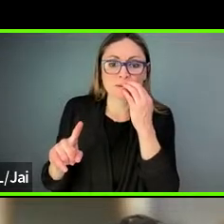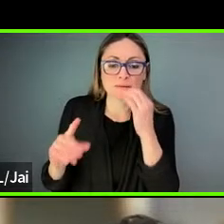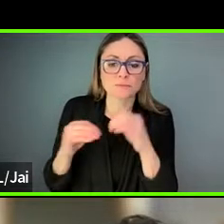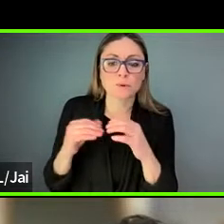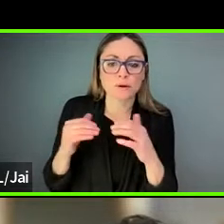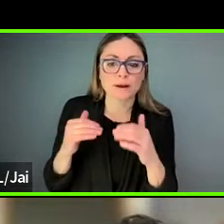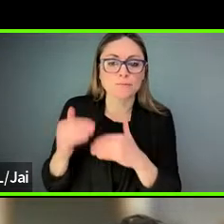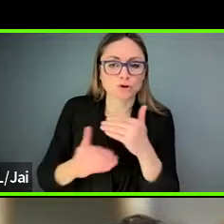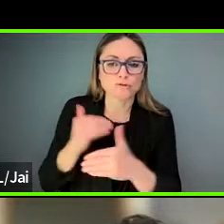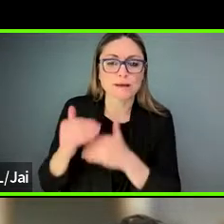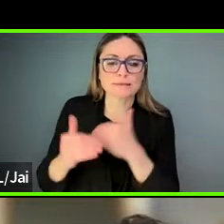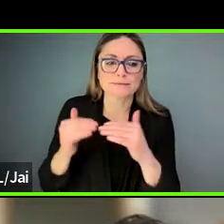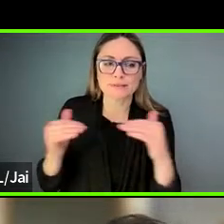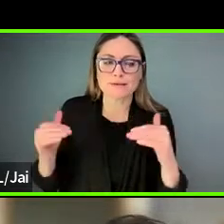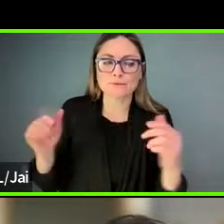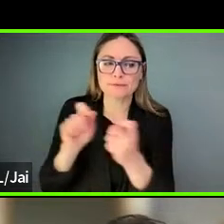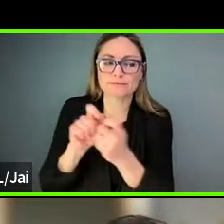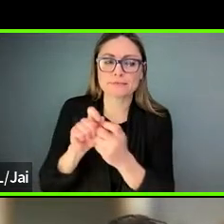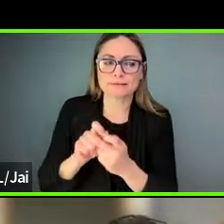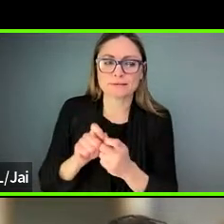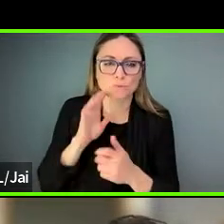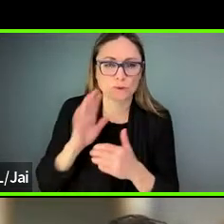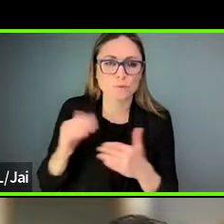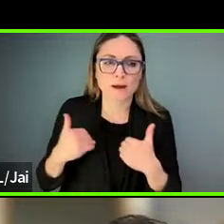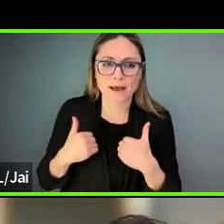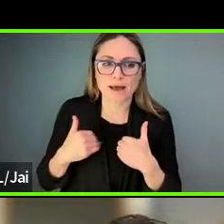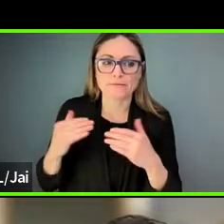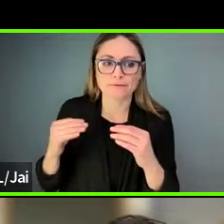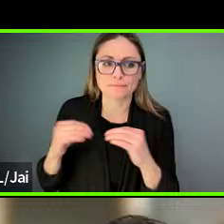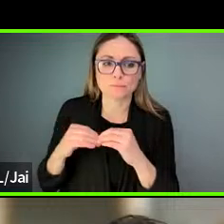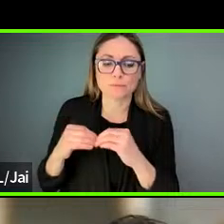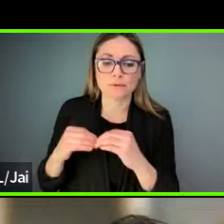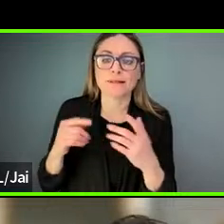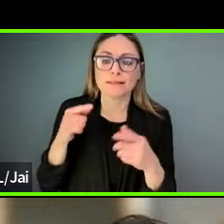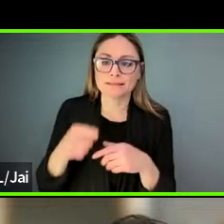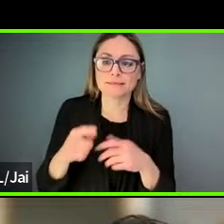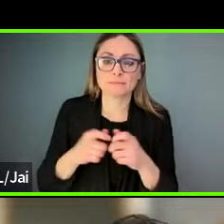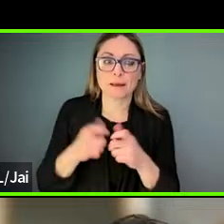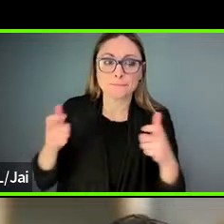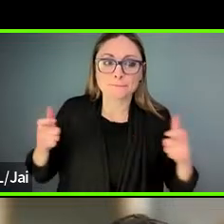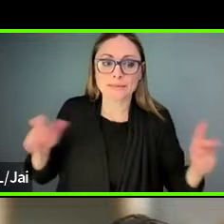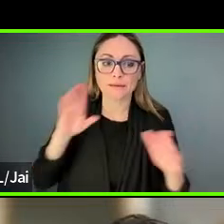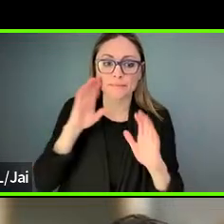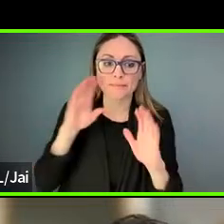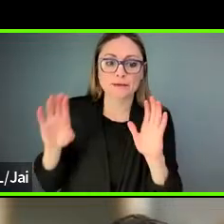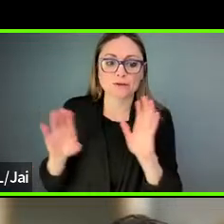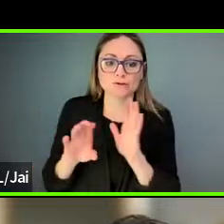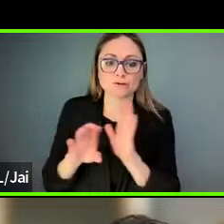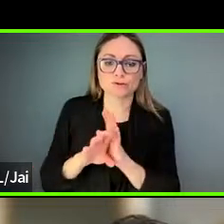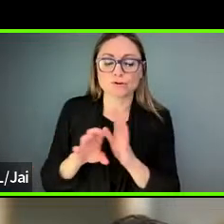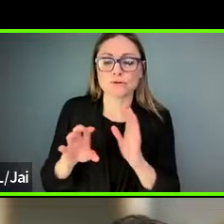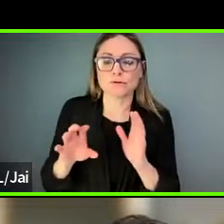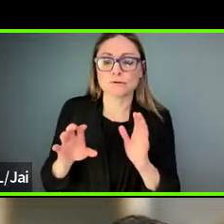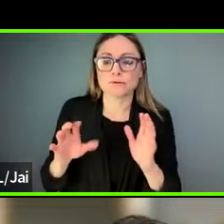levels of detail. And this one really is about these big picture configuration